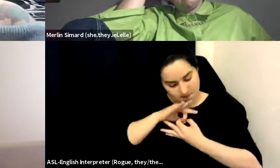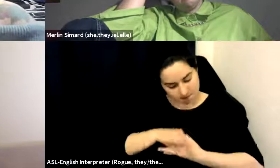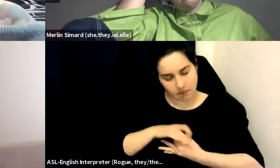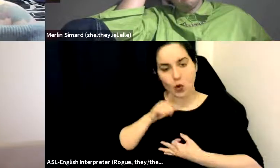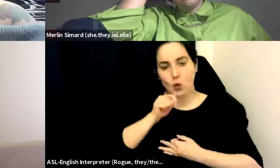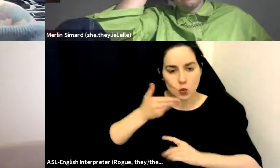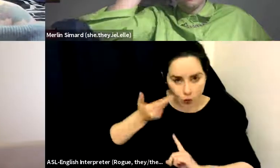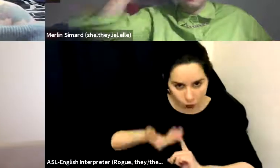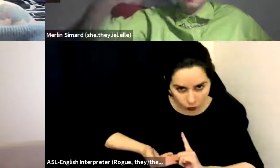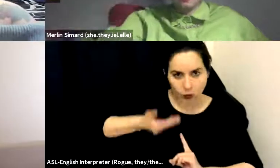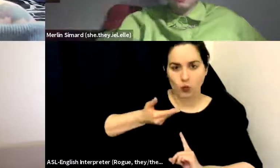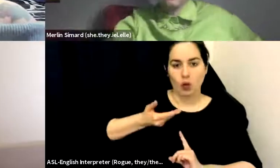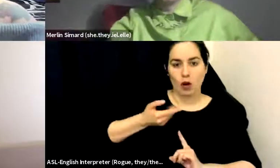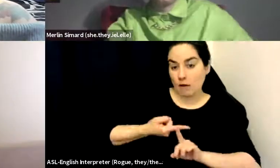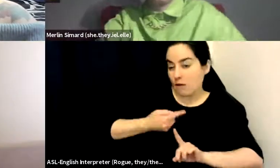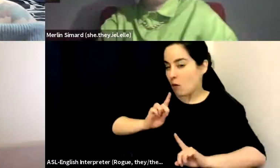where you come from and things that you do